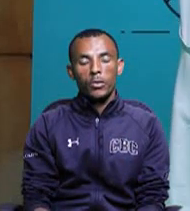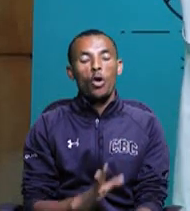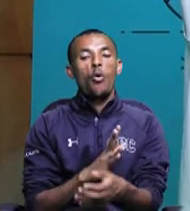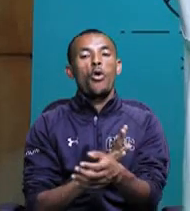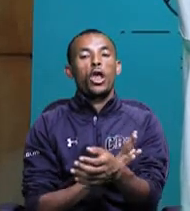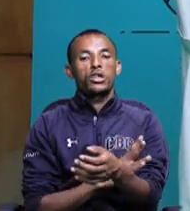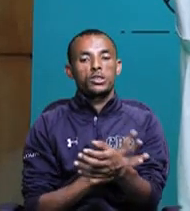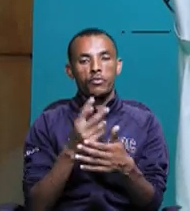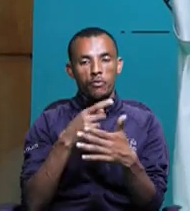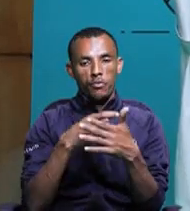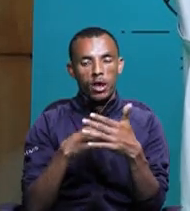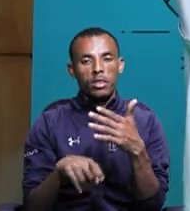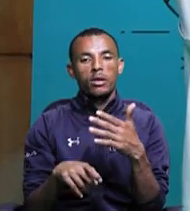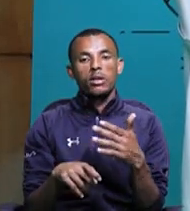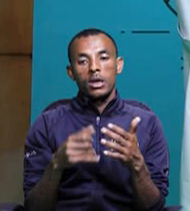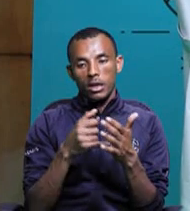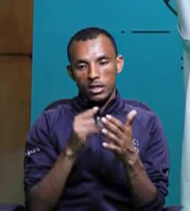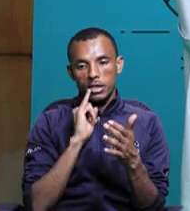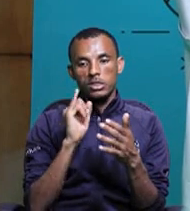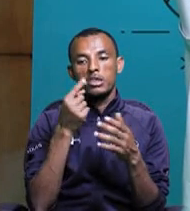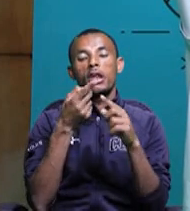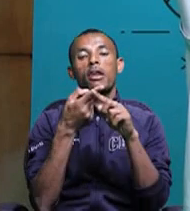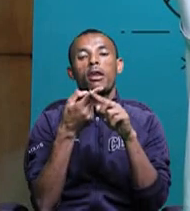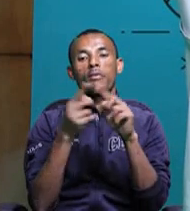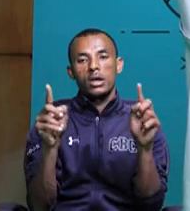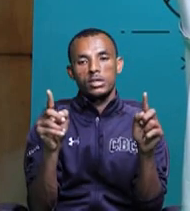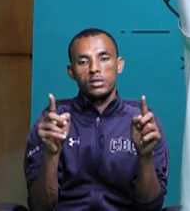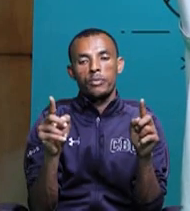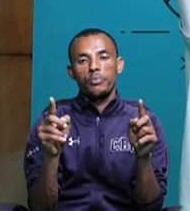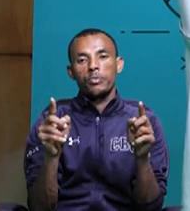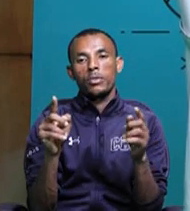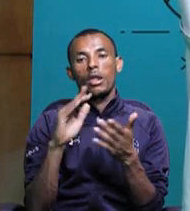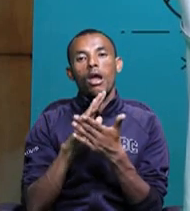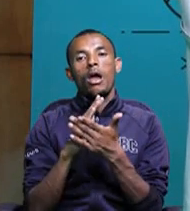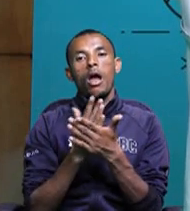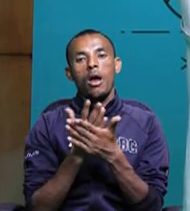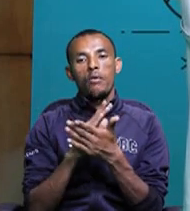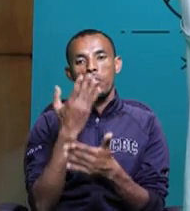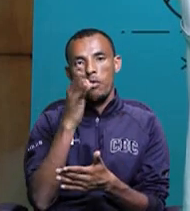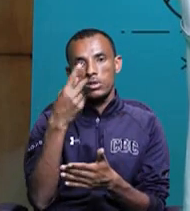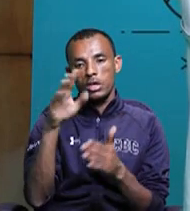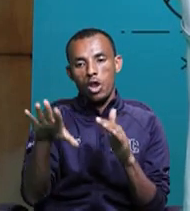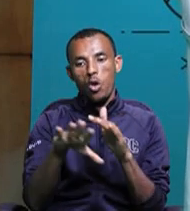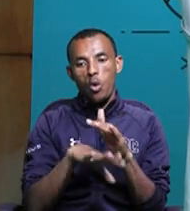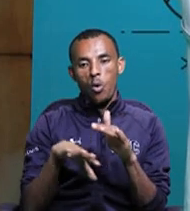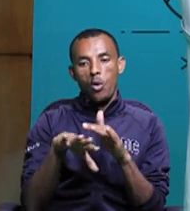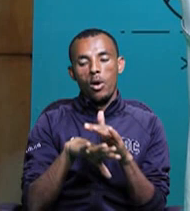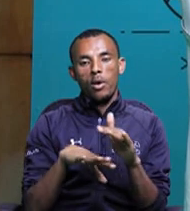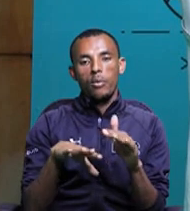Correction factor. Correction factor, it is the difference half of the lower